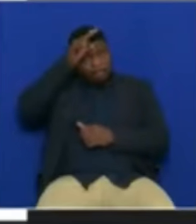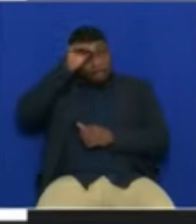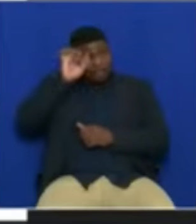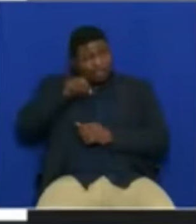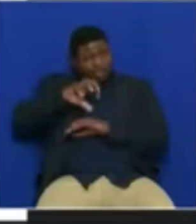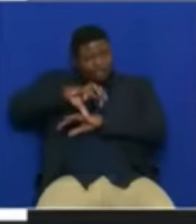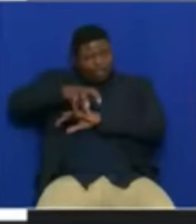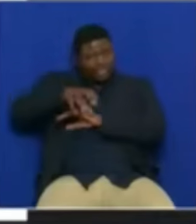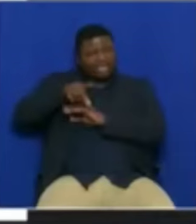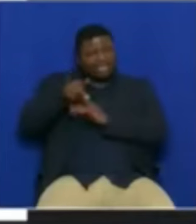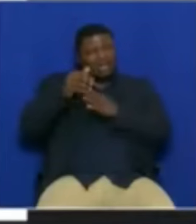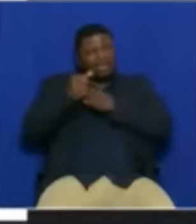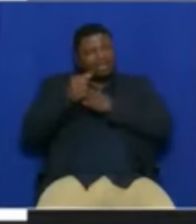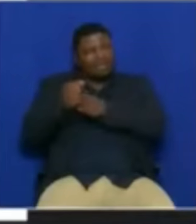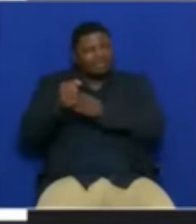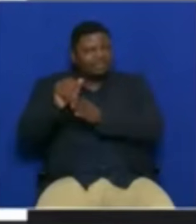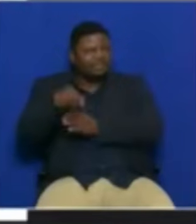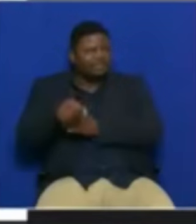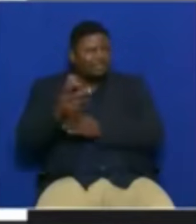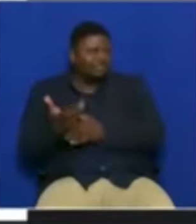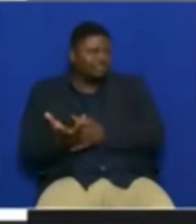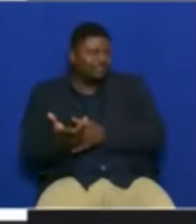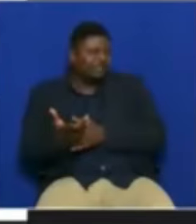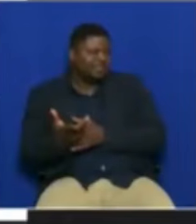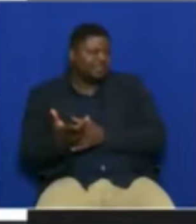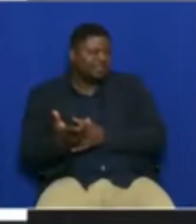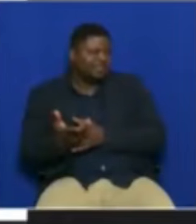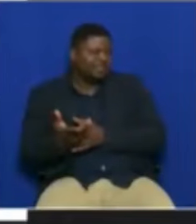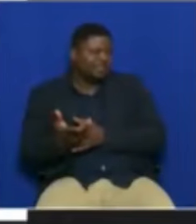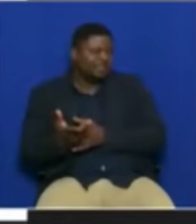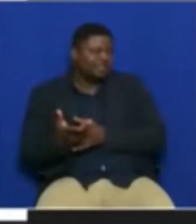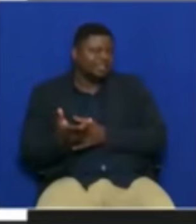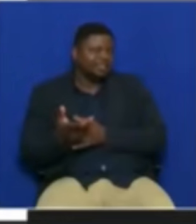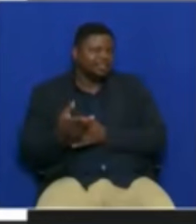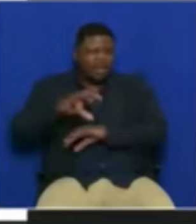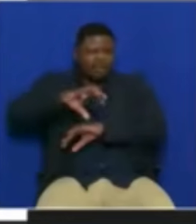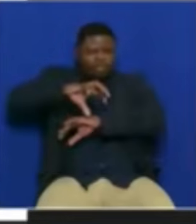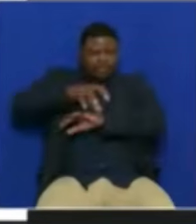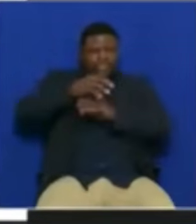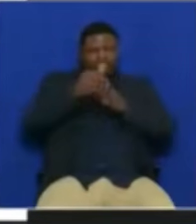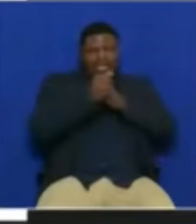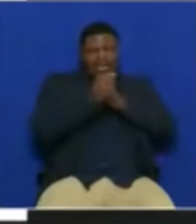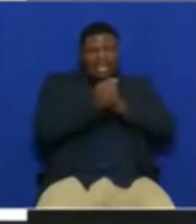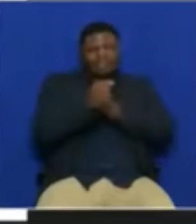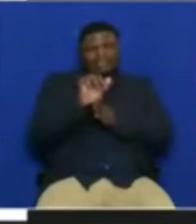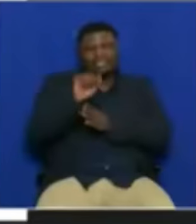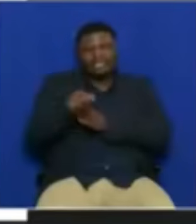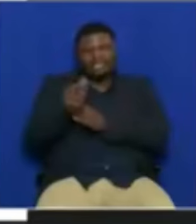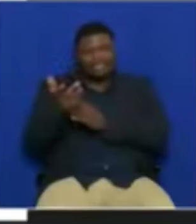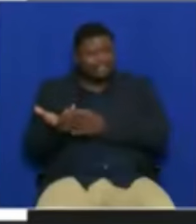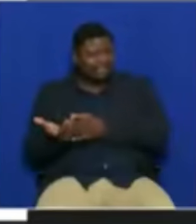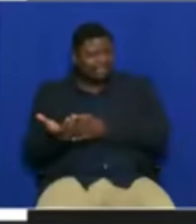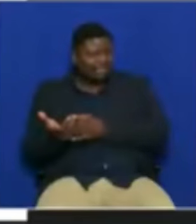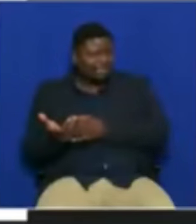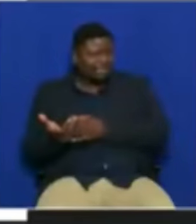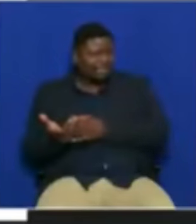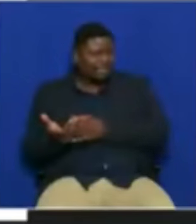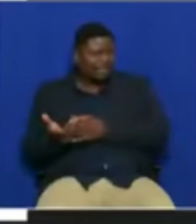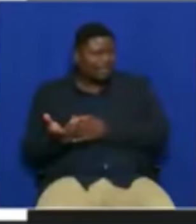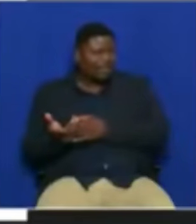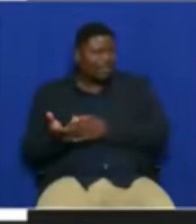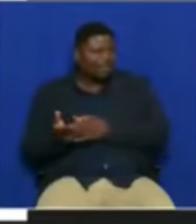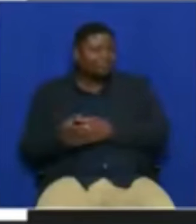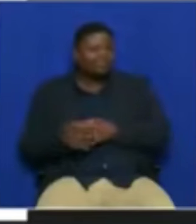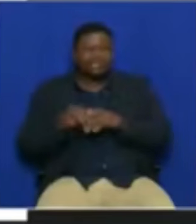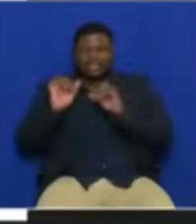within CI, who are provincial heads? who are provincial heads, and some of them are, one of them are from